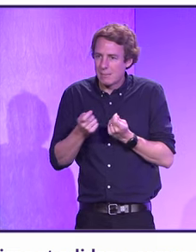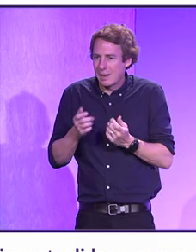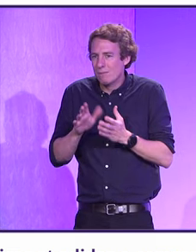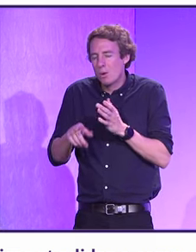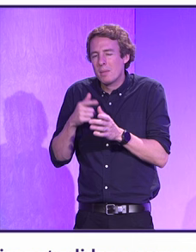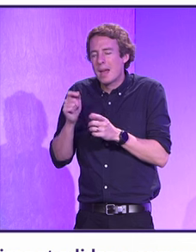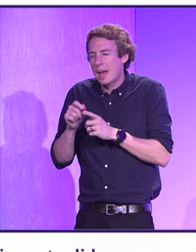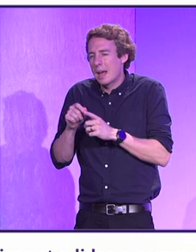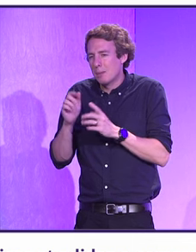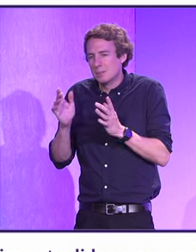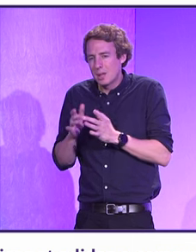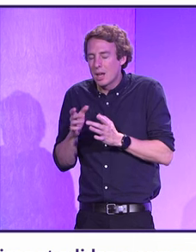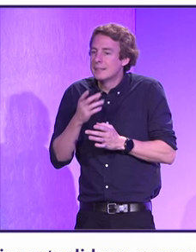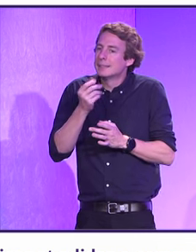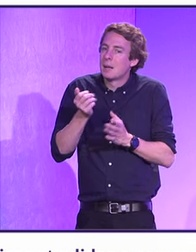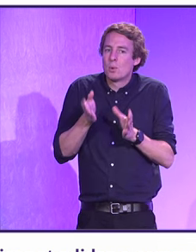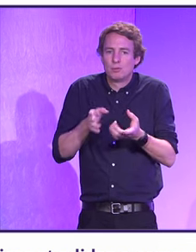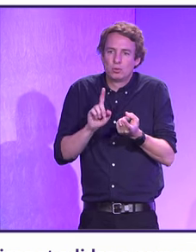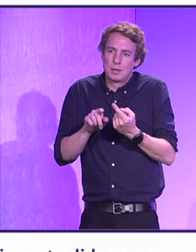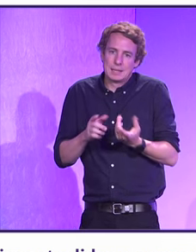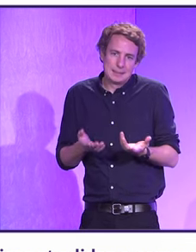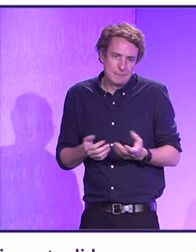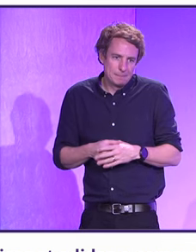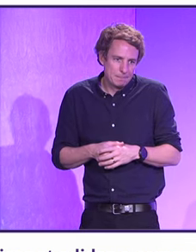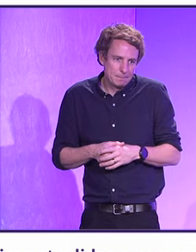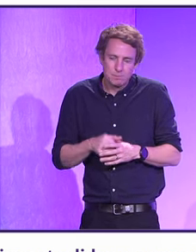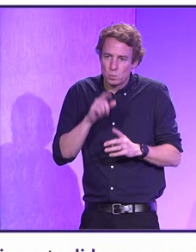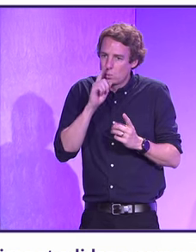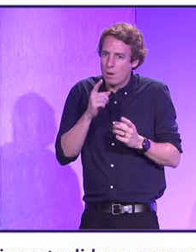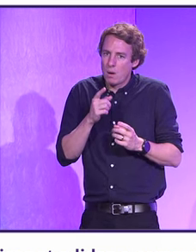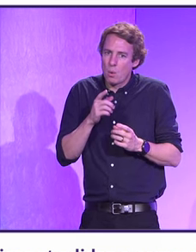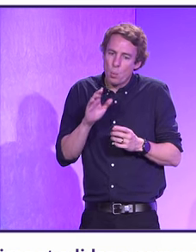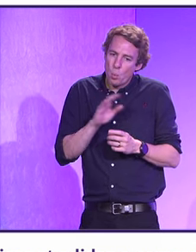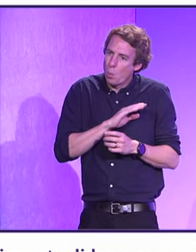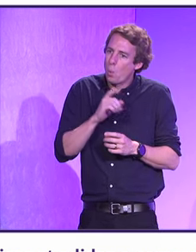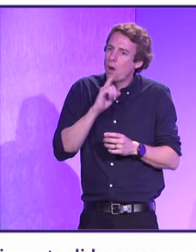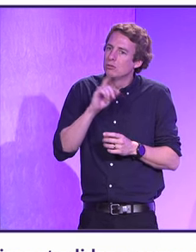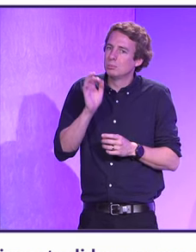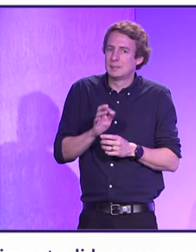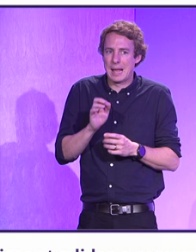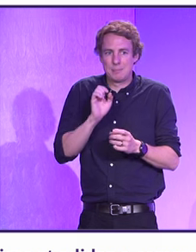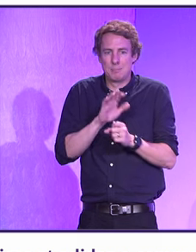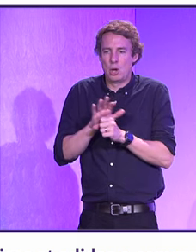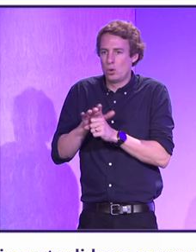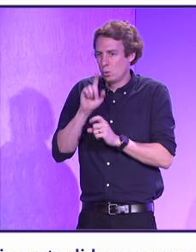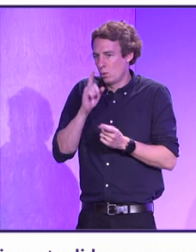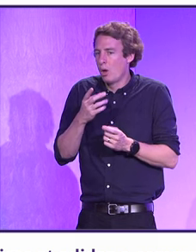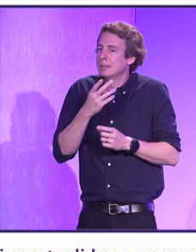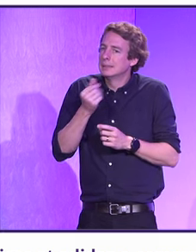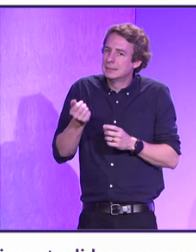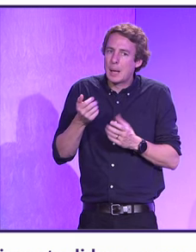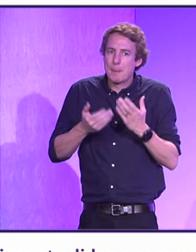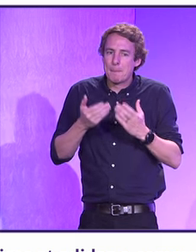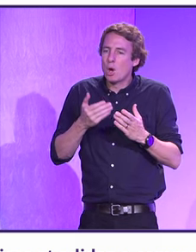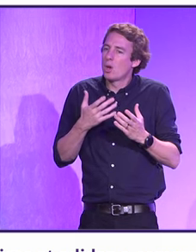application side. There are also some reactive, like whenever, you know, you cannot block the 100% of the bots, right? So there are some bots like